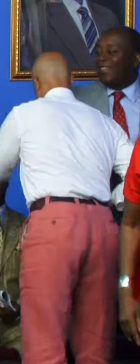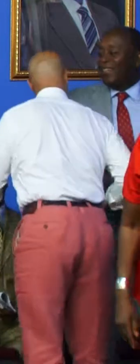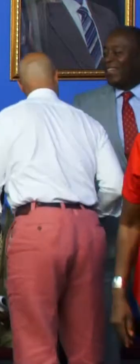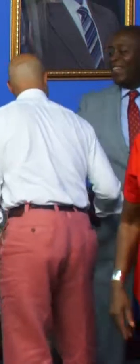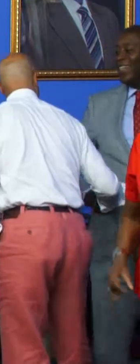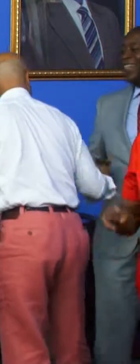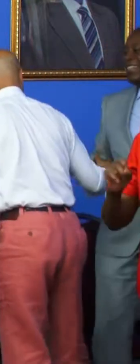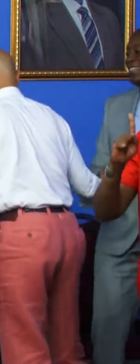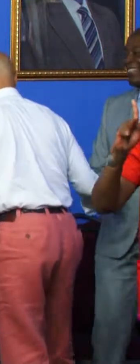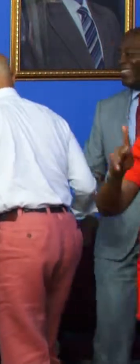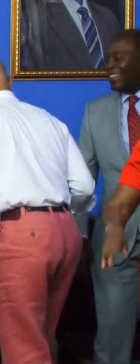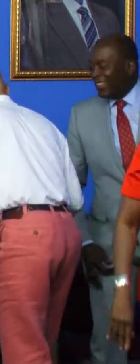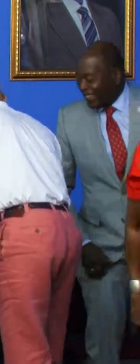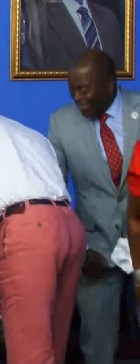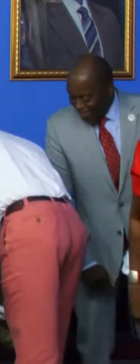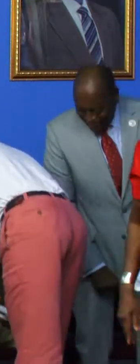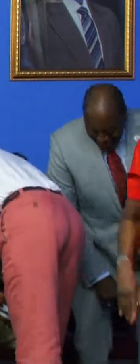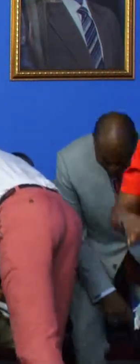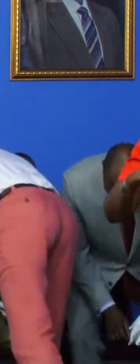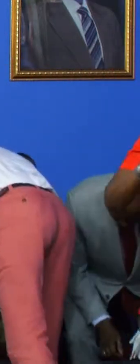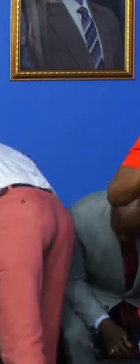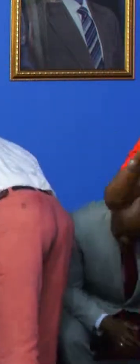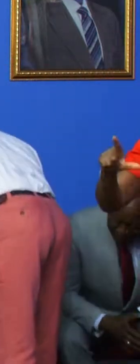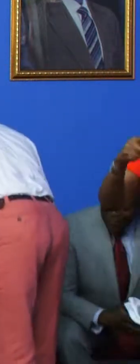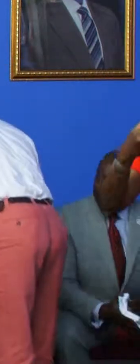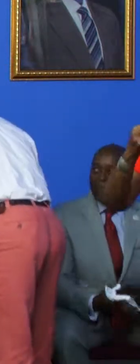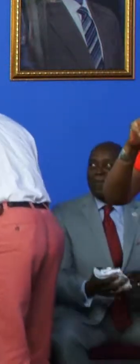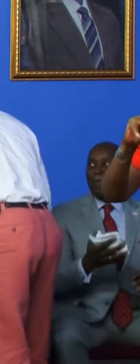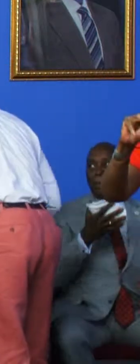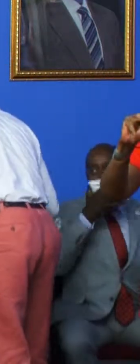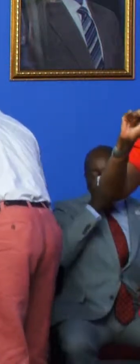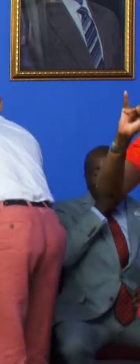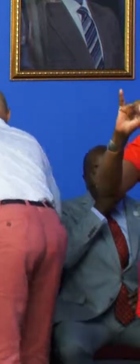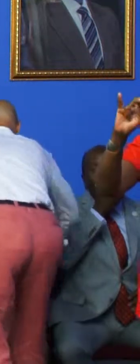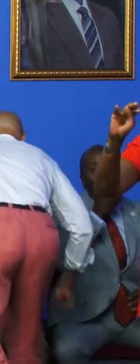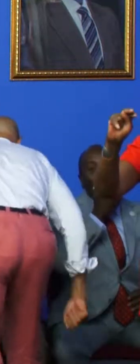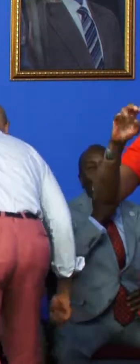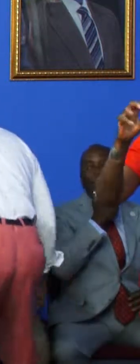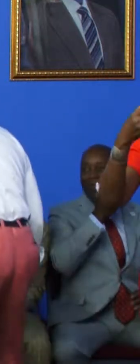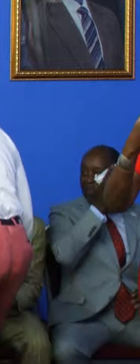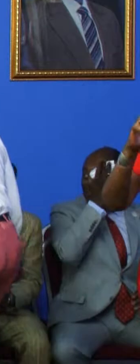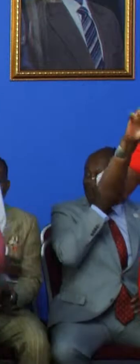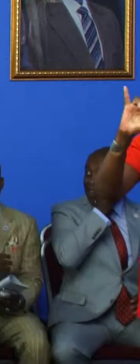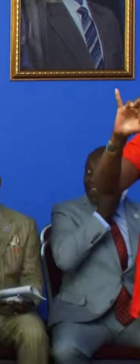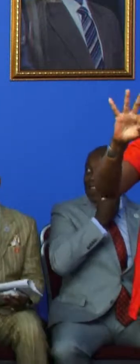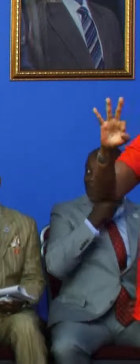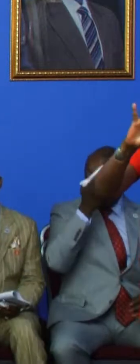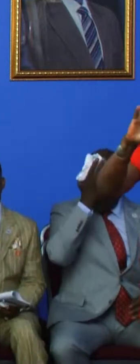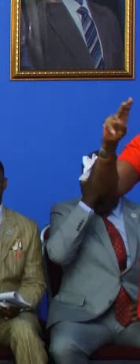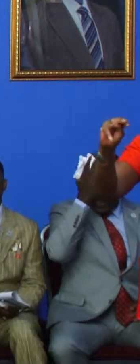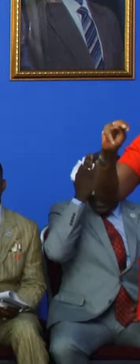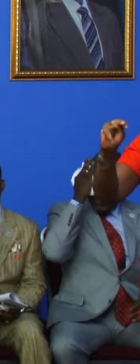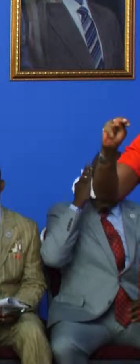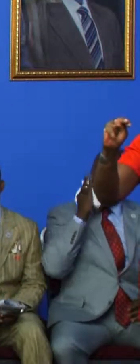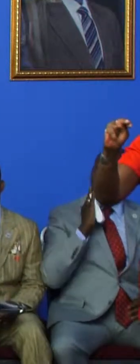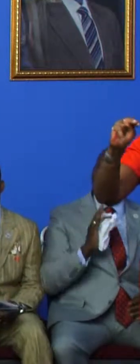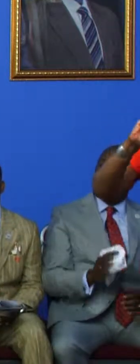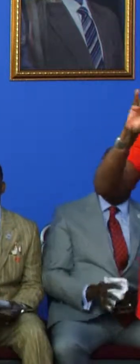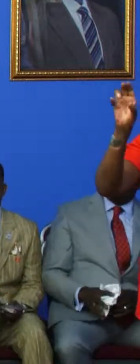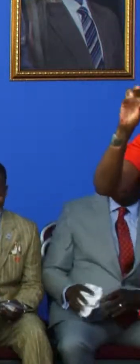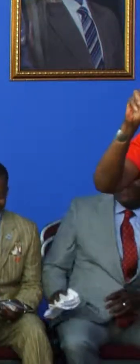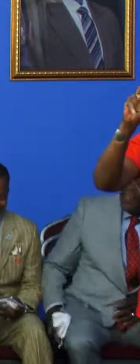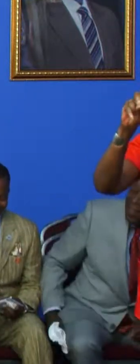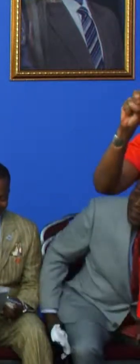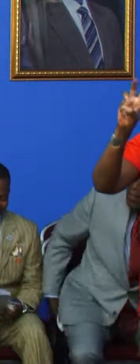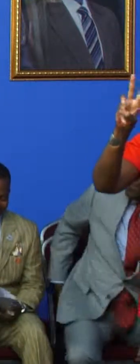All righty. Bill Griffin, president of the Men's Auxiliary and the New York City chapter, and Dawn